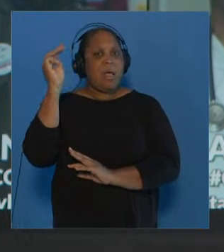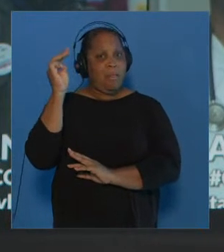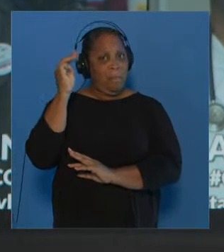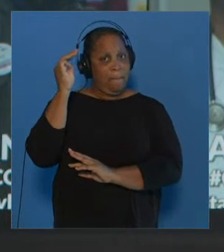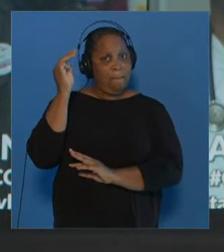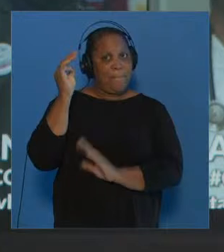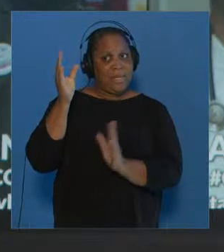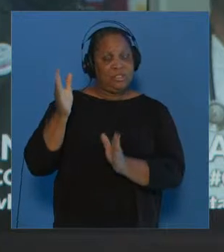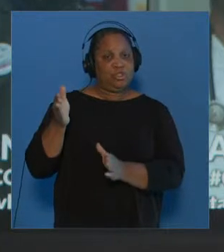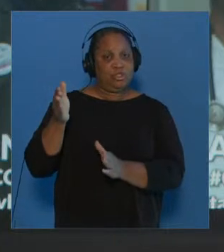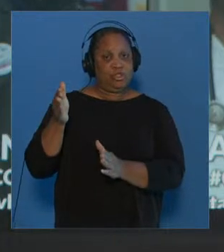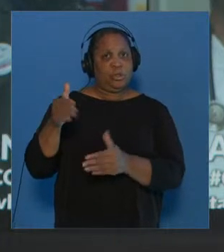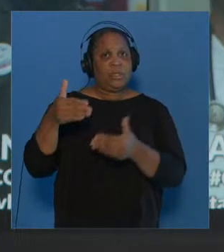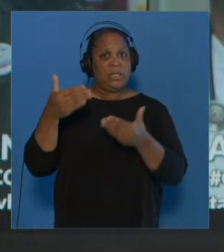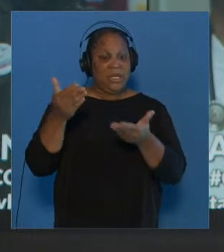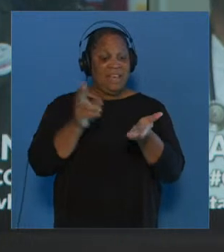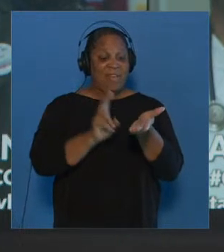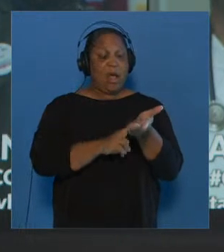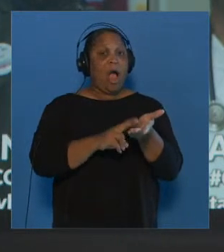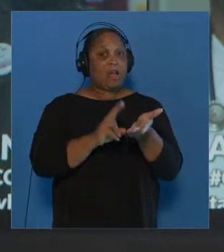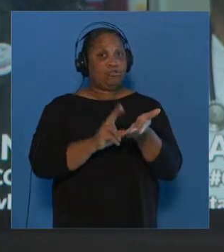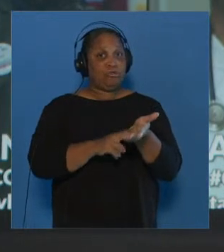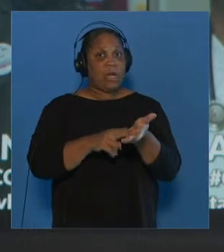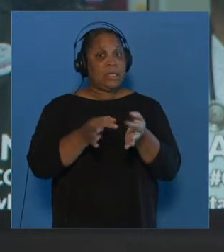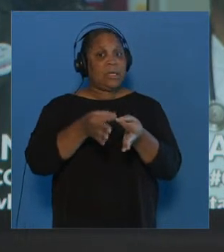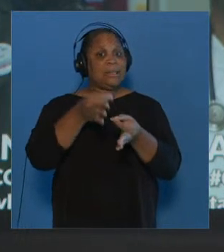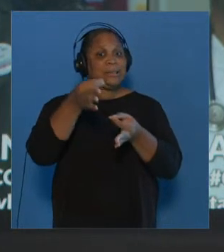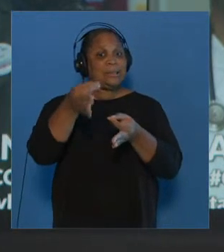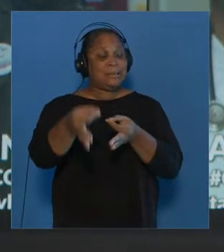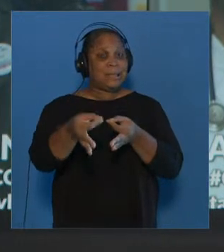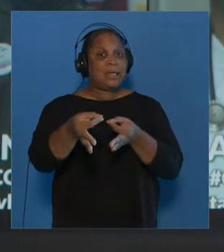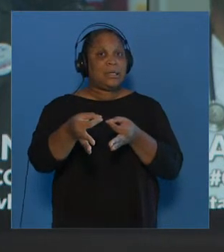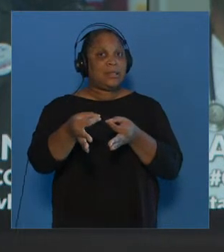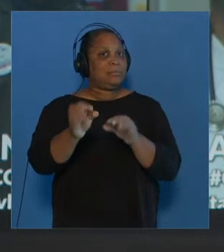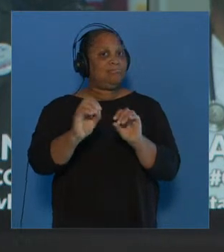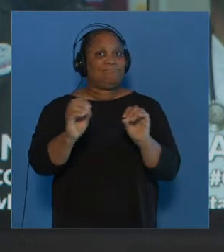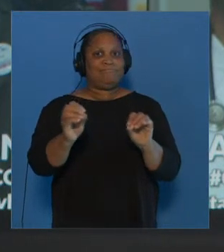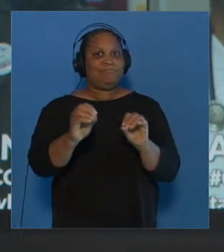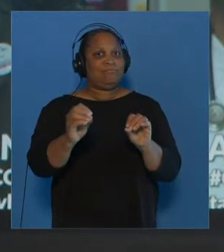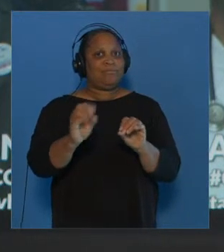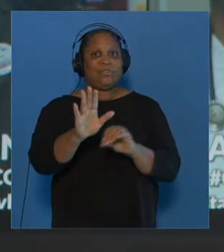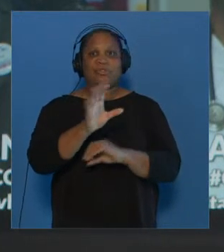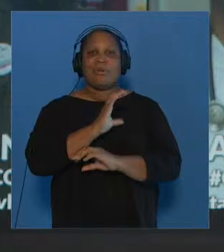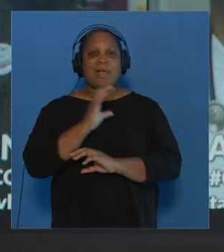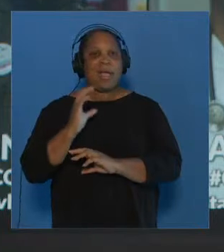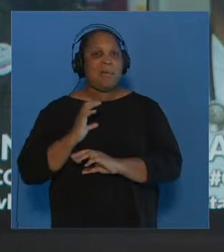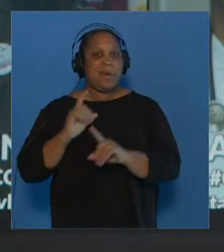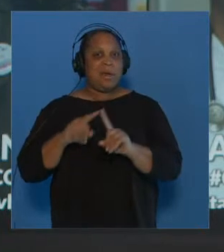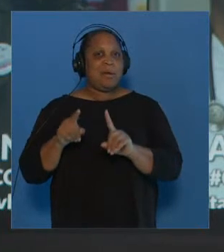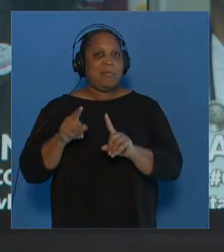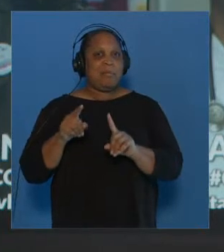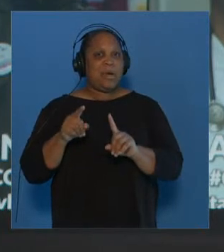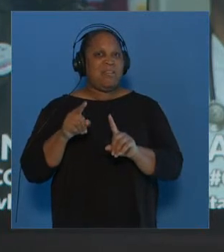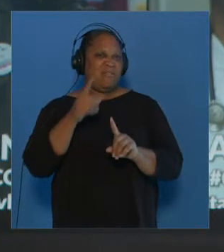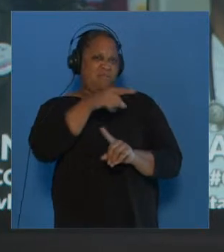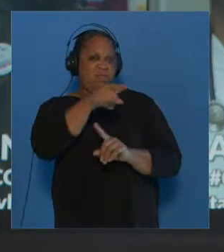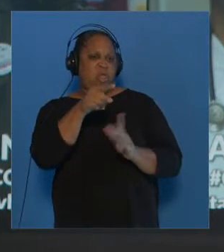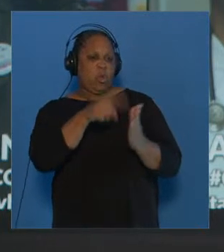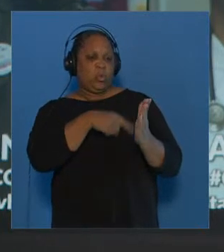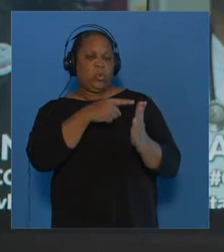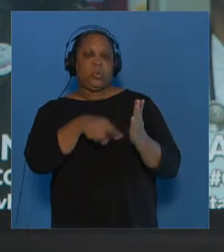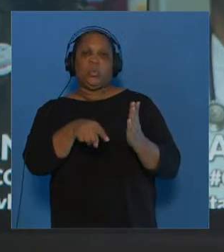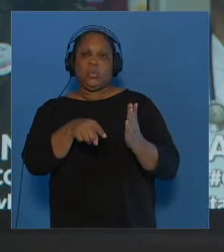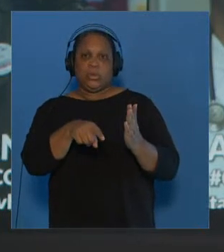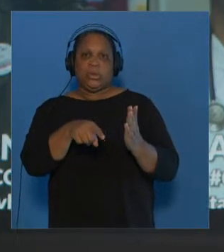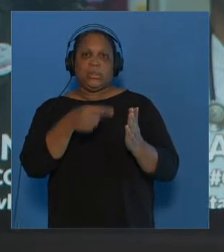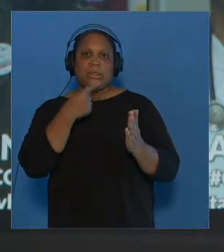who issued the contract and extended it is no longer in your cabinet, but for the critics who say